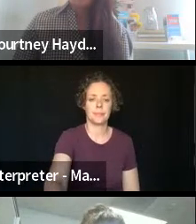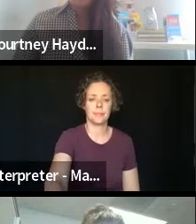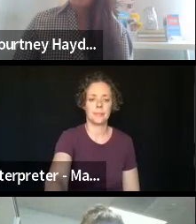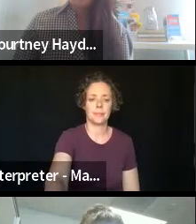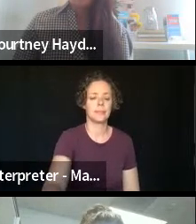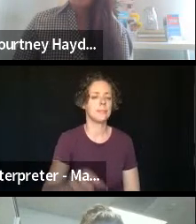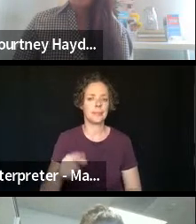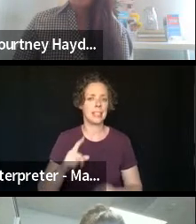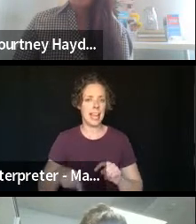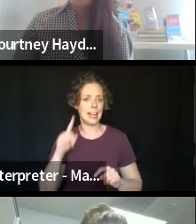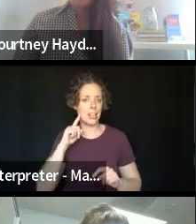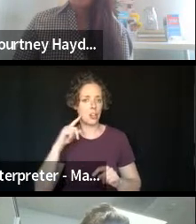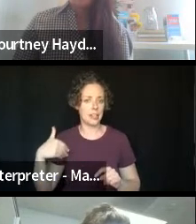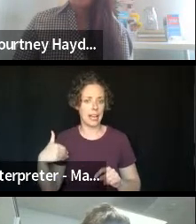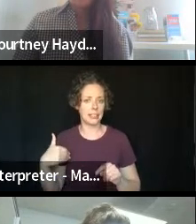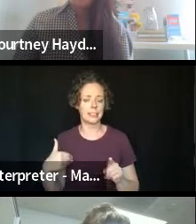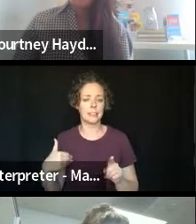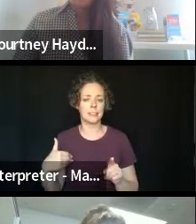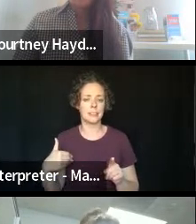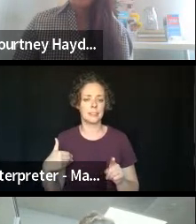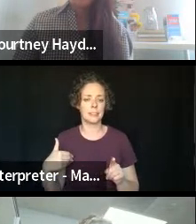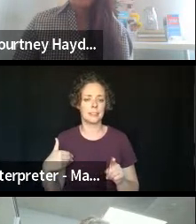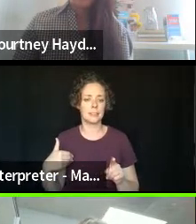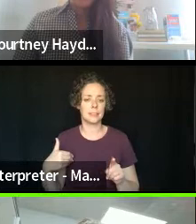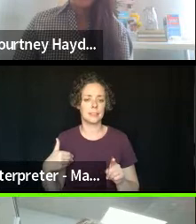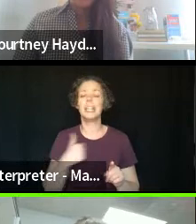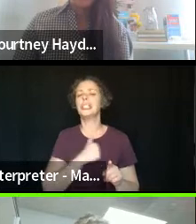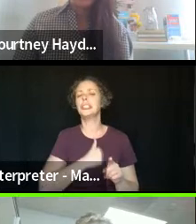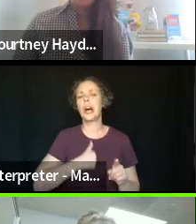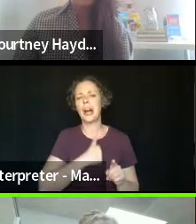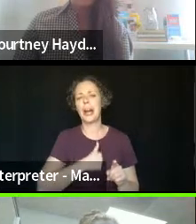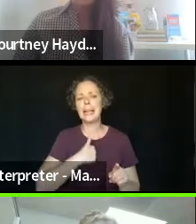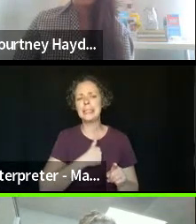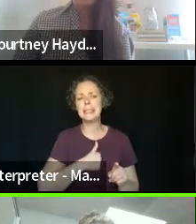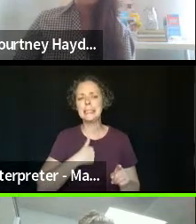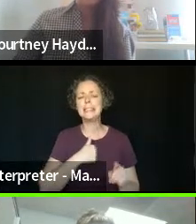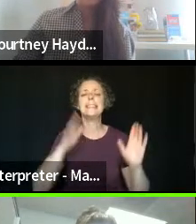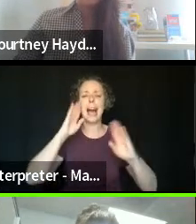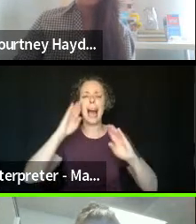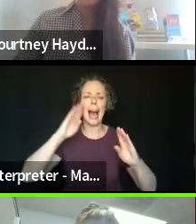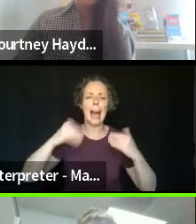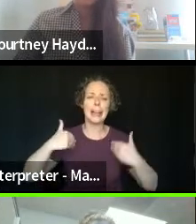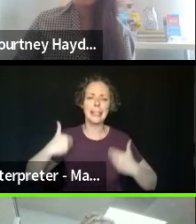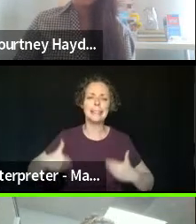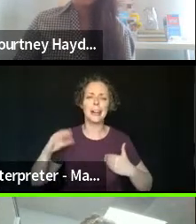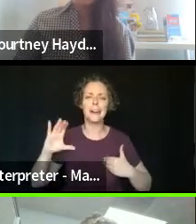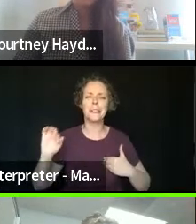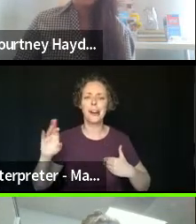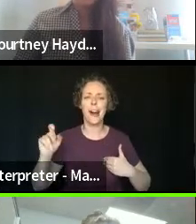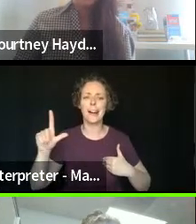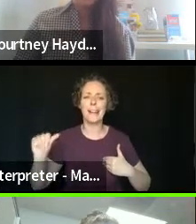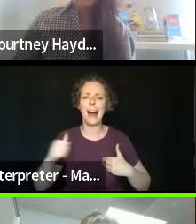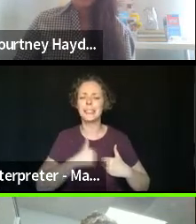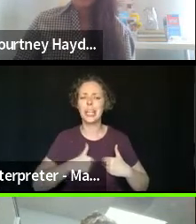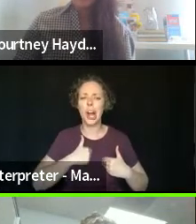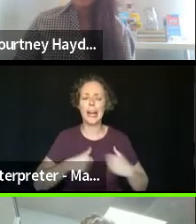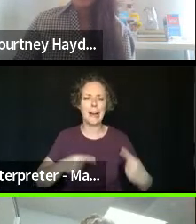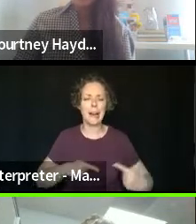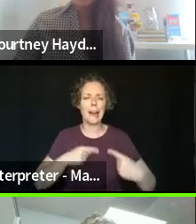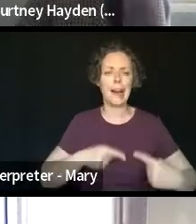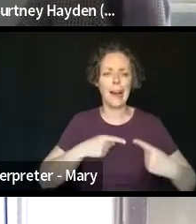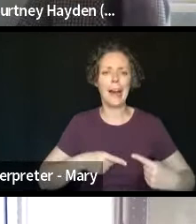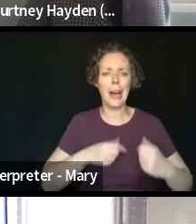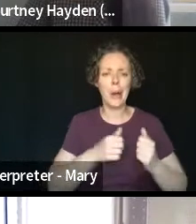I know she was on. I wonder if she's Sorry, oh, there you are. Hi, everyone. Yay. Sorry about that. I'm new to